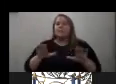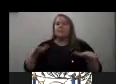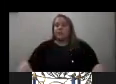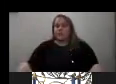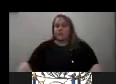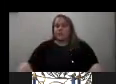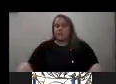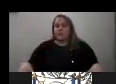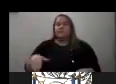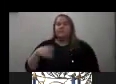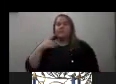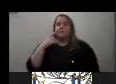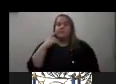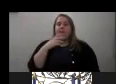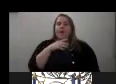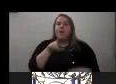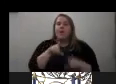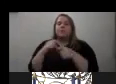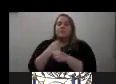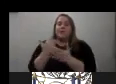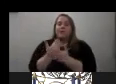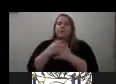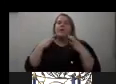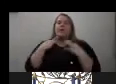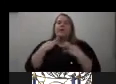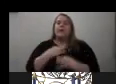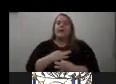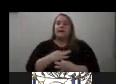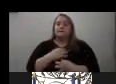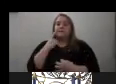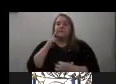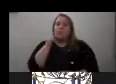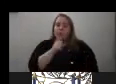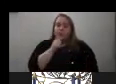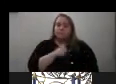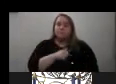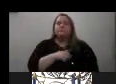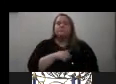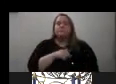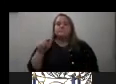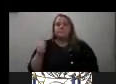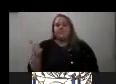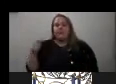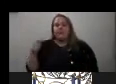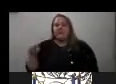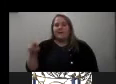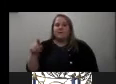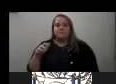for the tutus. And we also made new necklaces for the girls because the other ones were sort